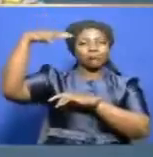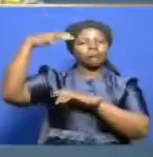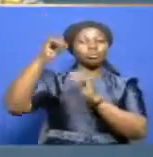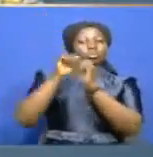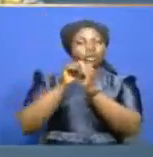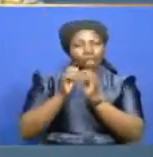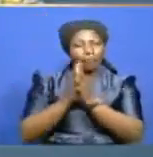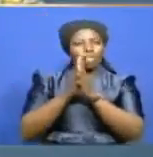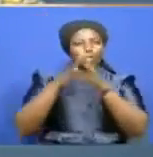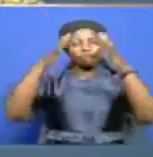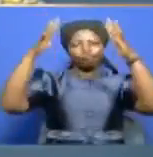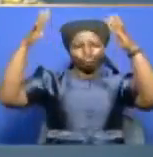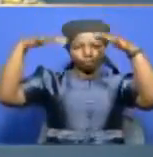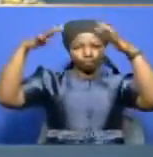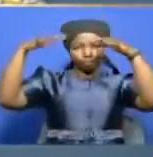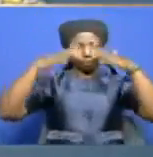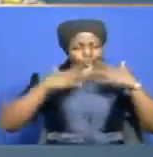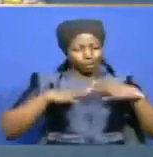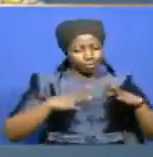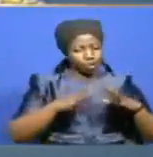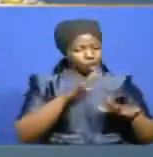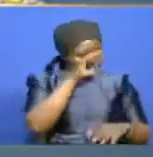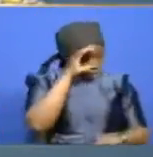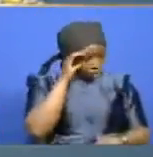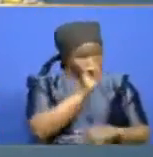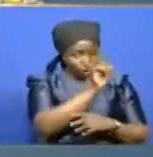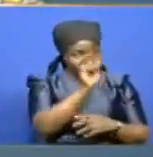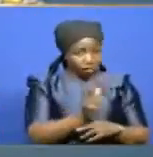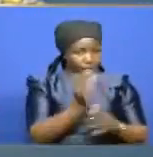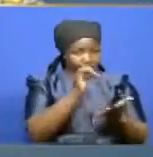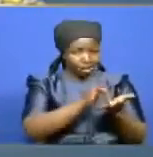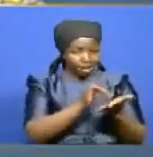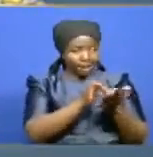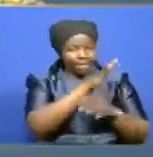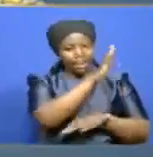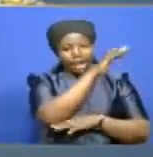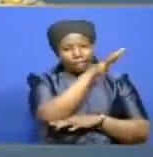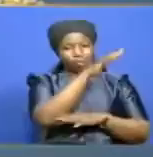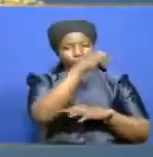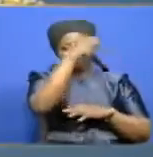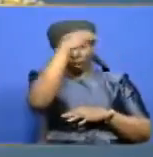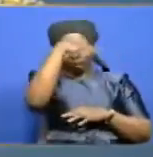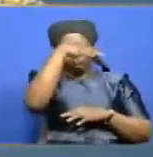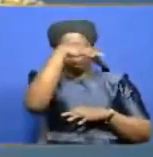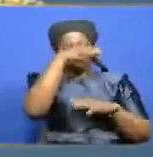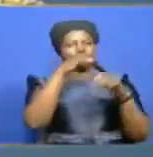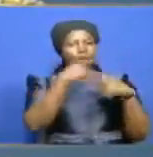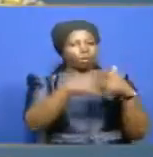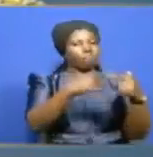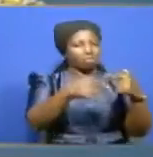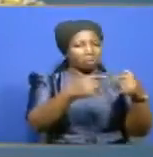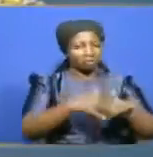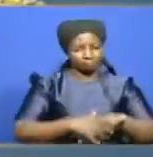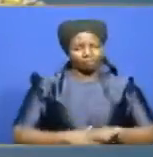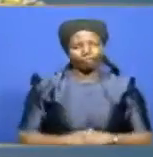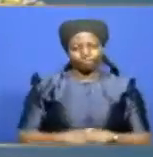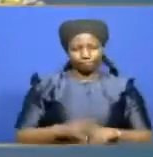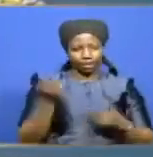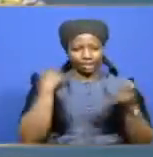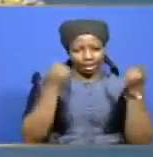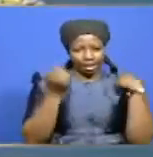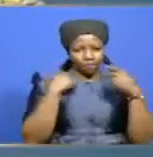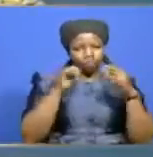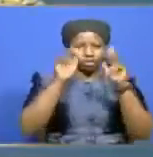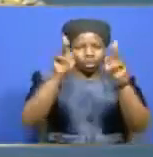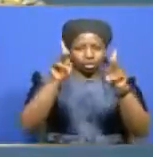accompanied by showers. For residents of the coastal region, again in the afternoon, sunny intervals continue to dominate. Kericho,